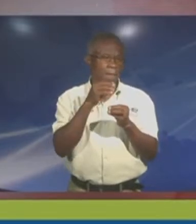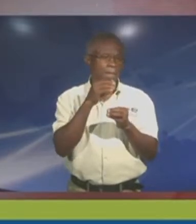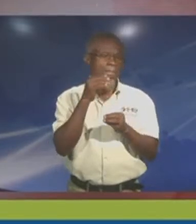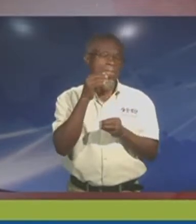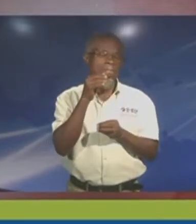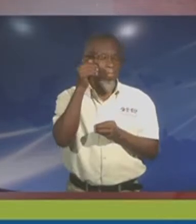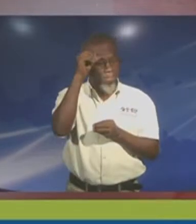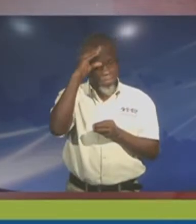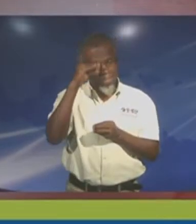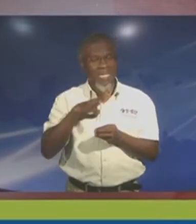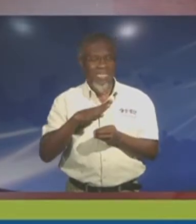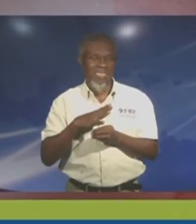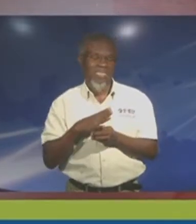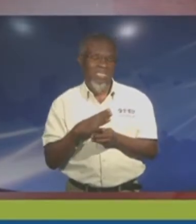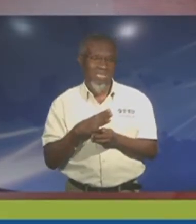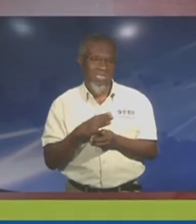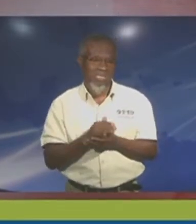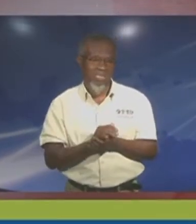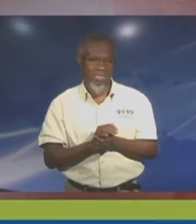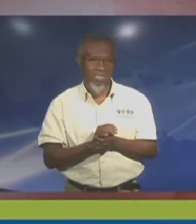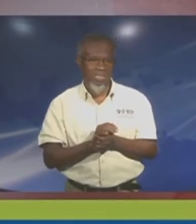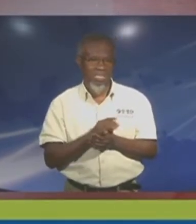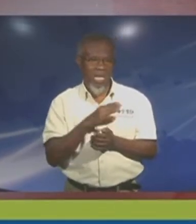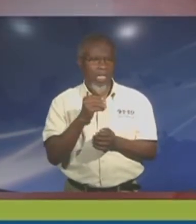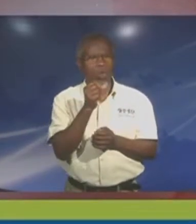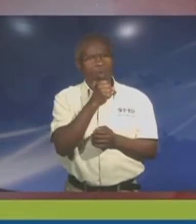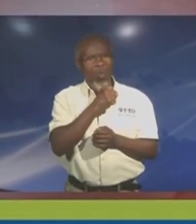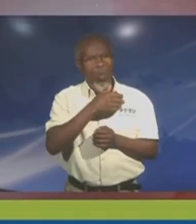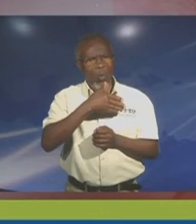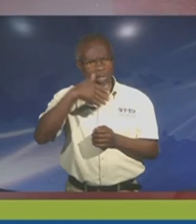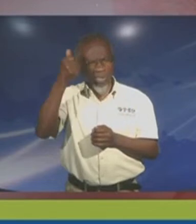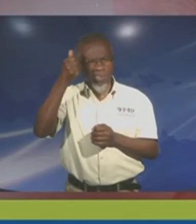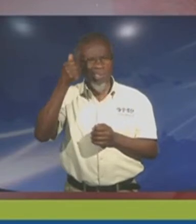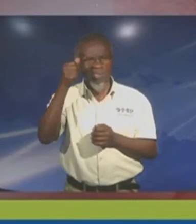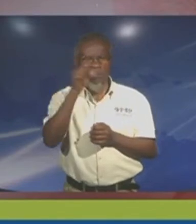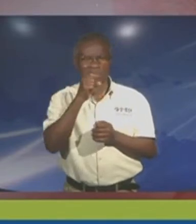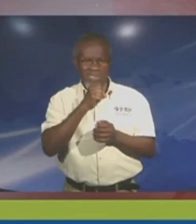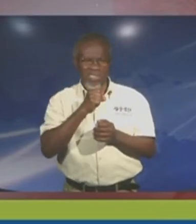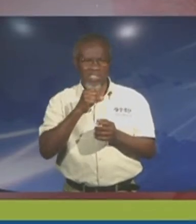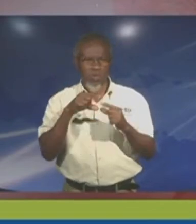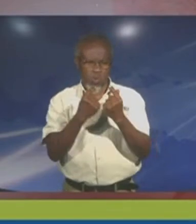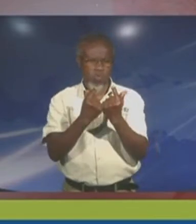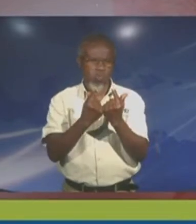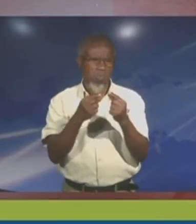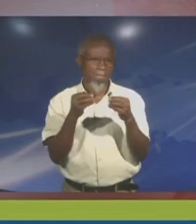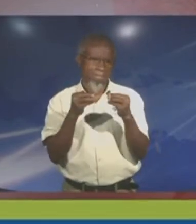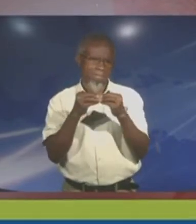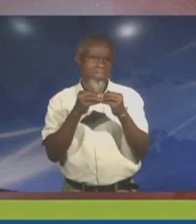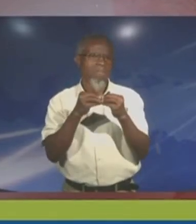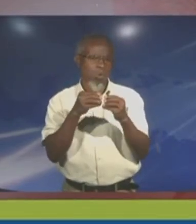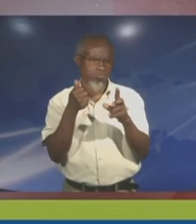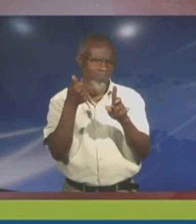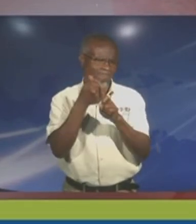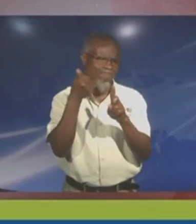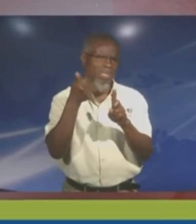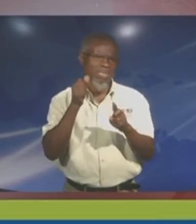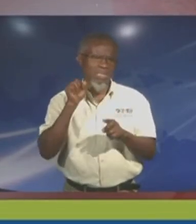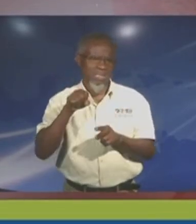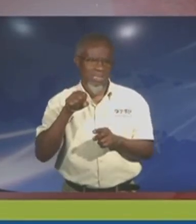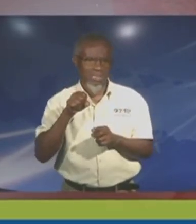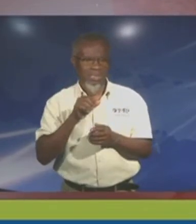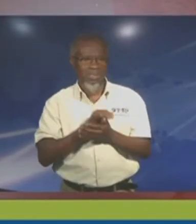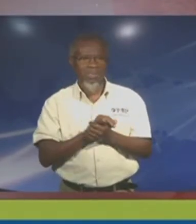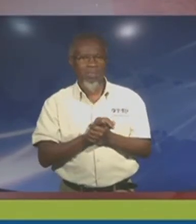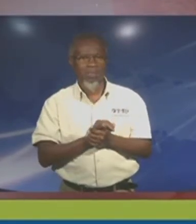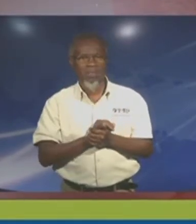And older age group generally affected. But beyond age, as Dr. Richards would have said, we want to re-emphasize